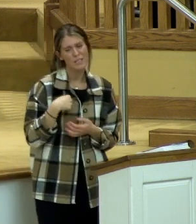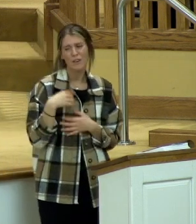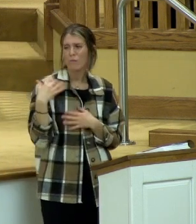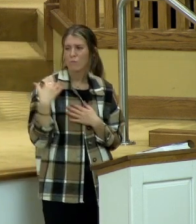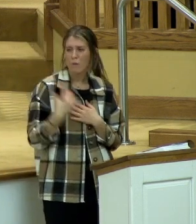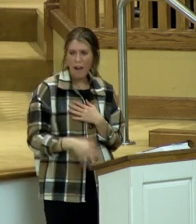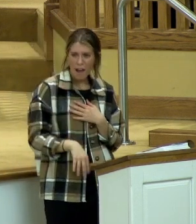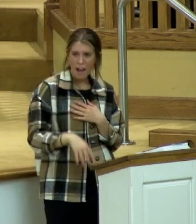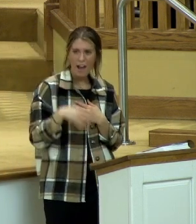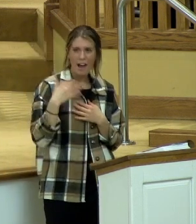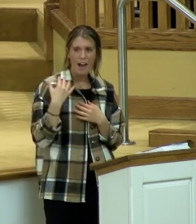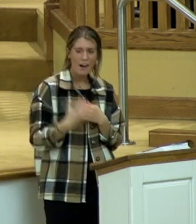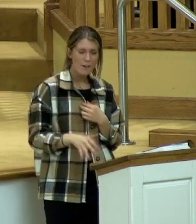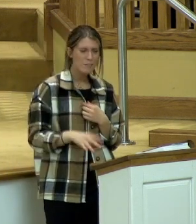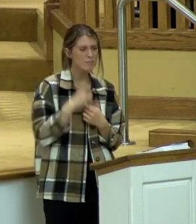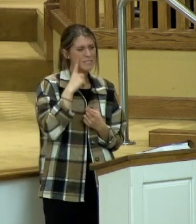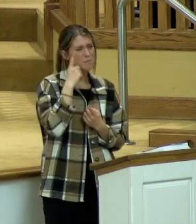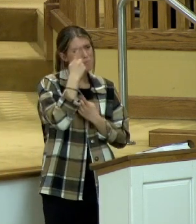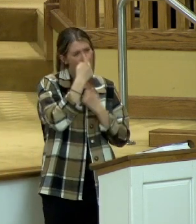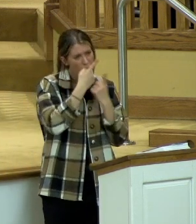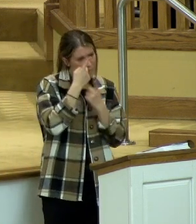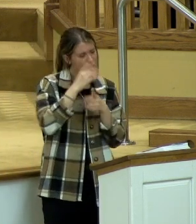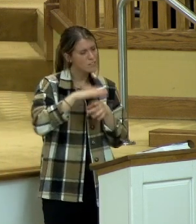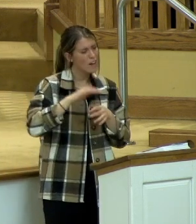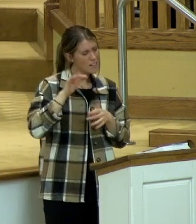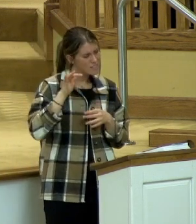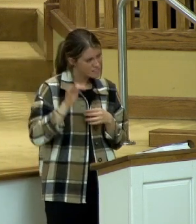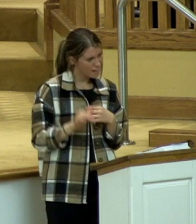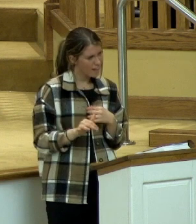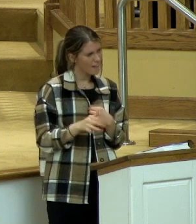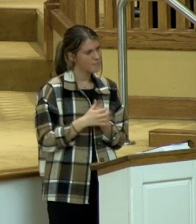Wow. Ponder on that for a while.